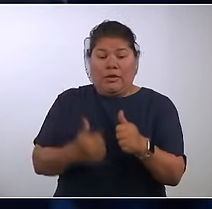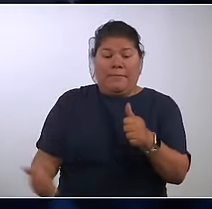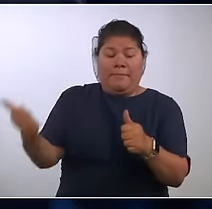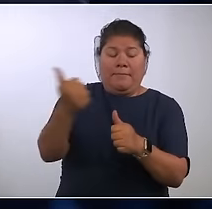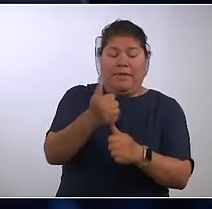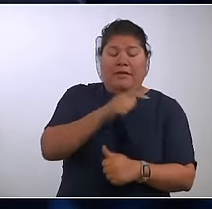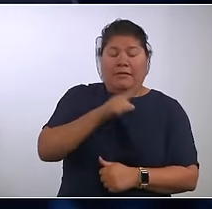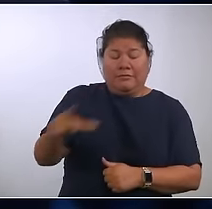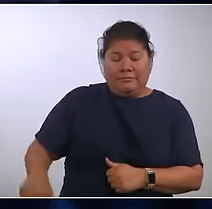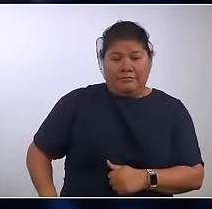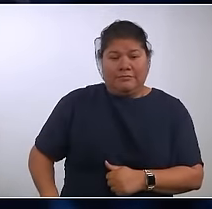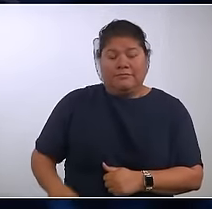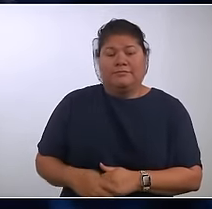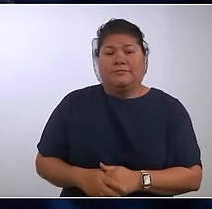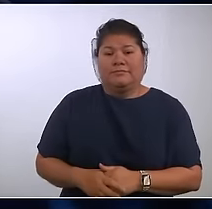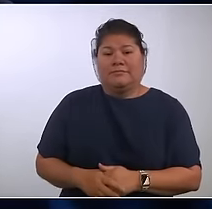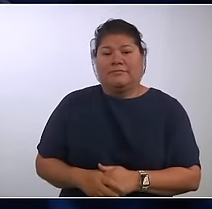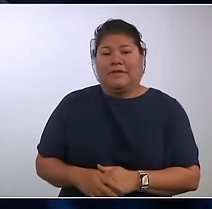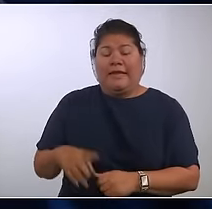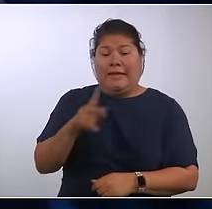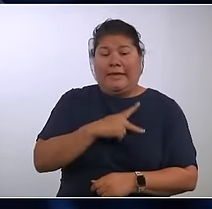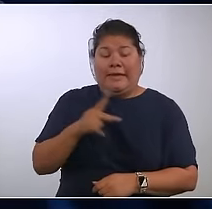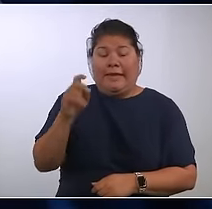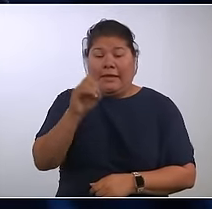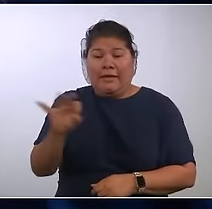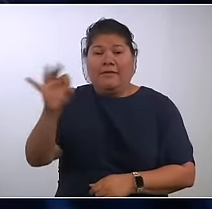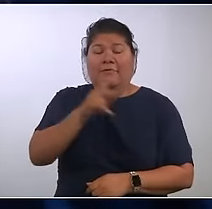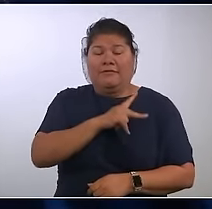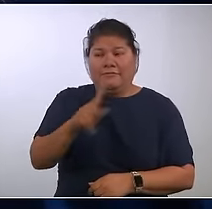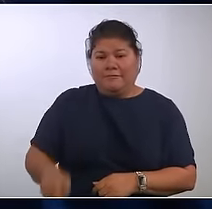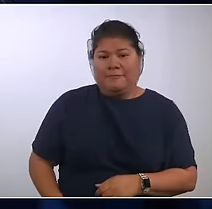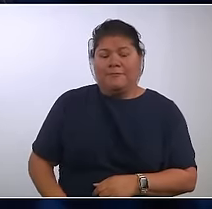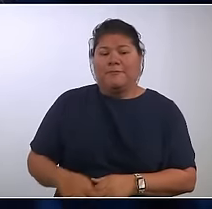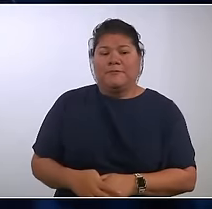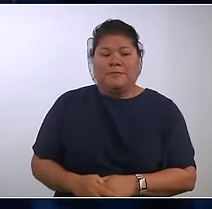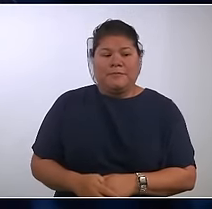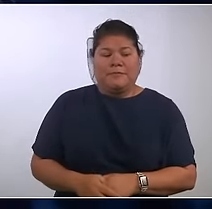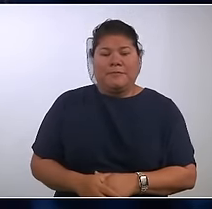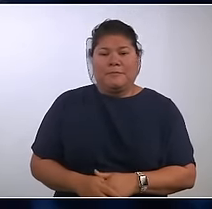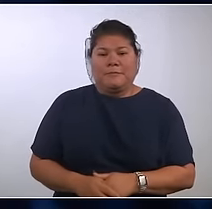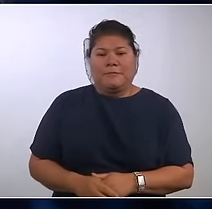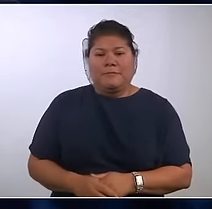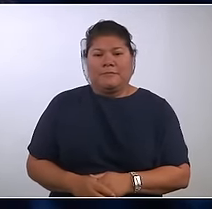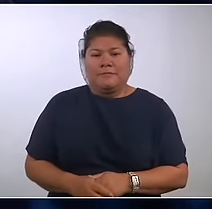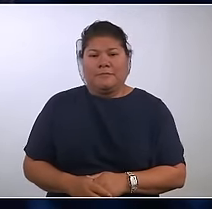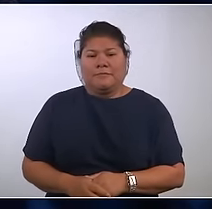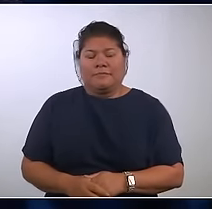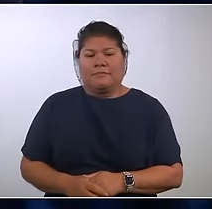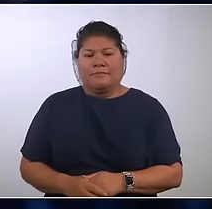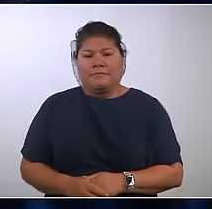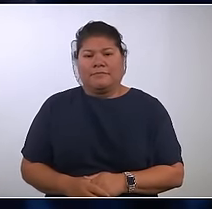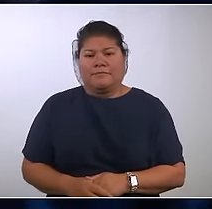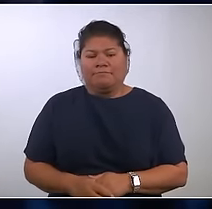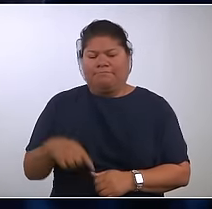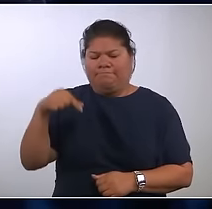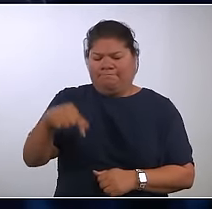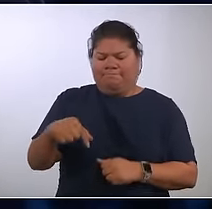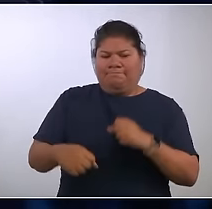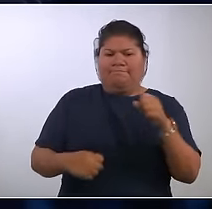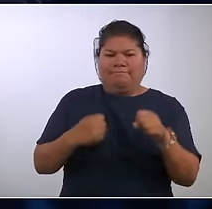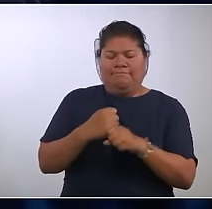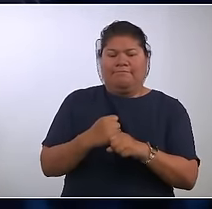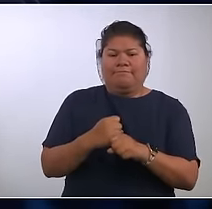señores. And declare him Lord of lords. Y Rey de reyes. And King of kings. He estado yo en este año. I've